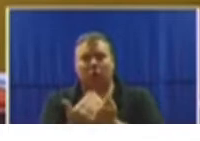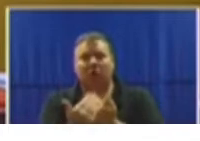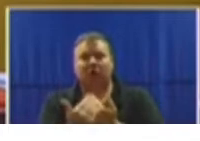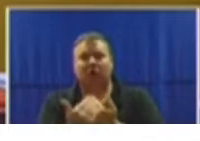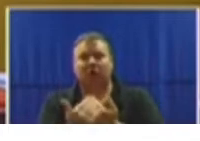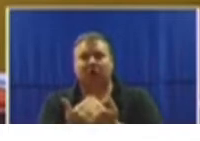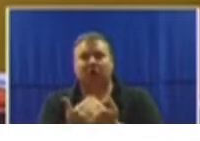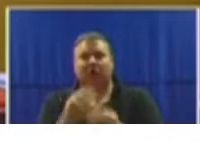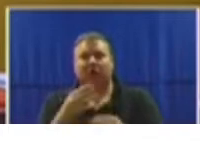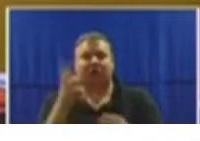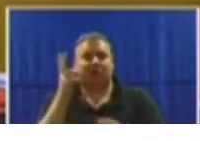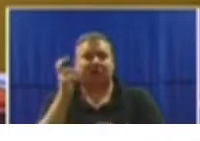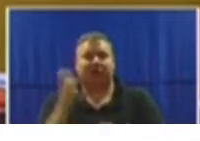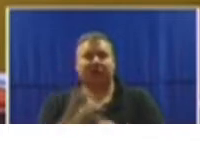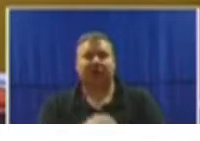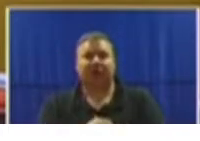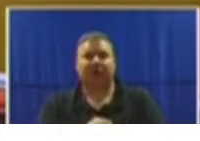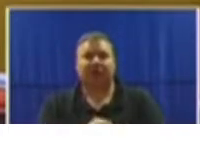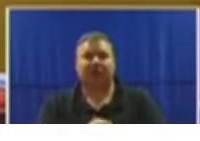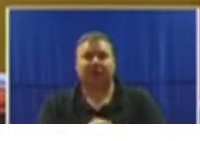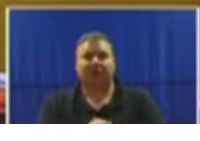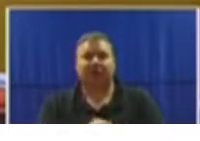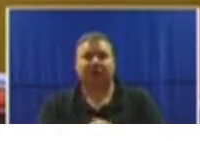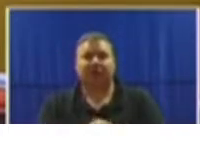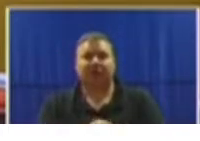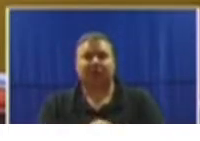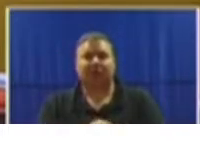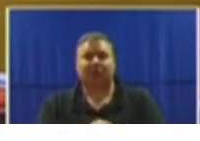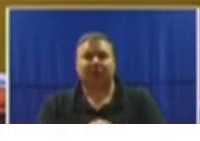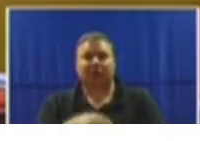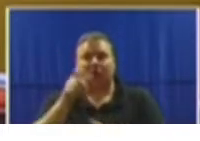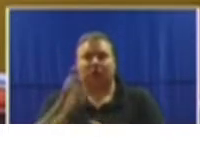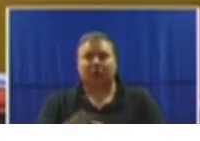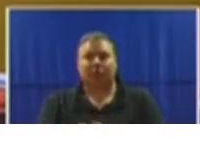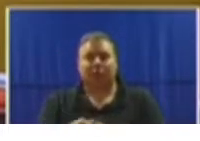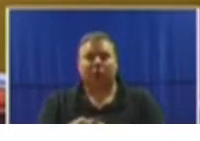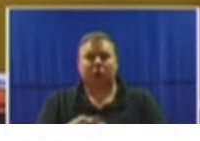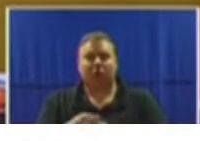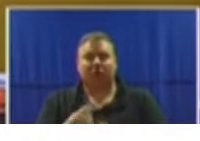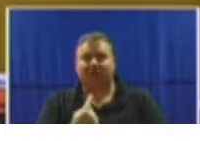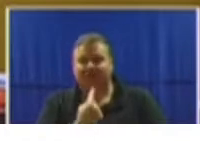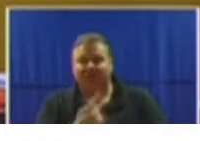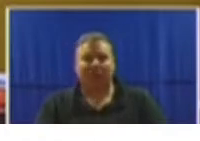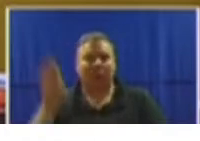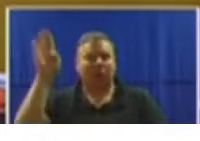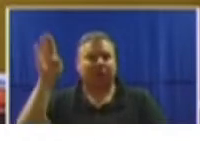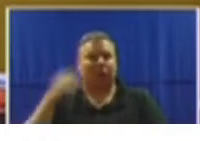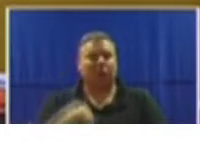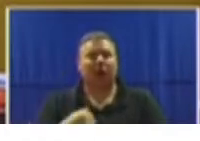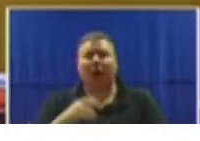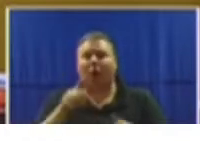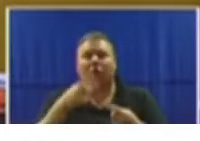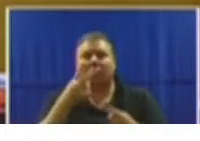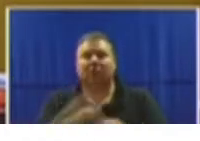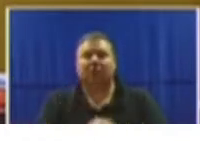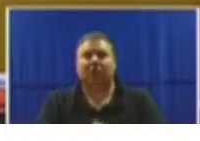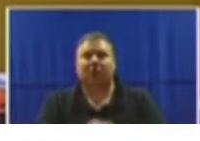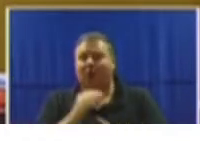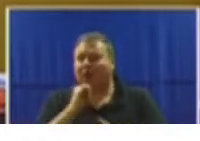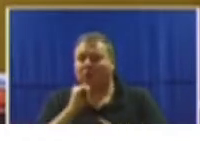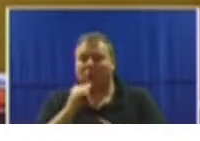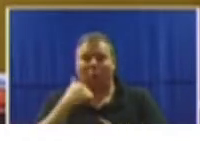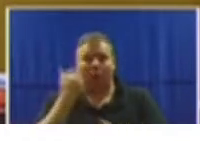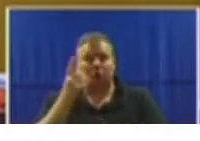it's very difficult. I can't, when a person says point of order, I can hardly see you actually. So I'm not meaning to disrespect